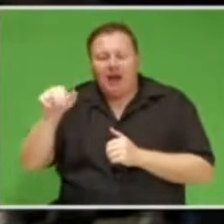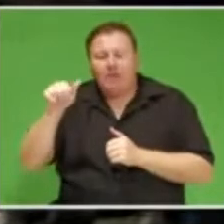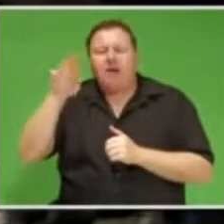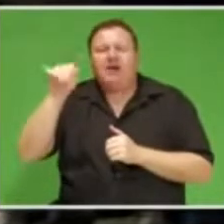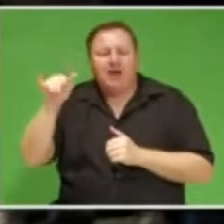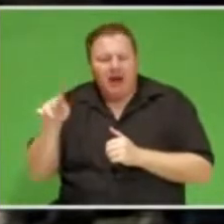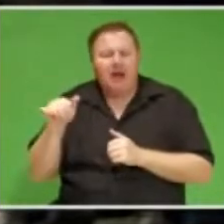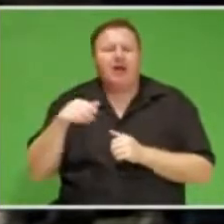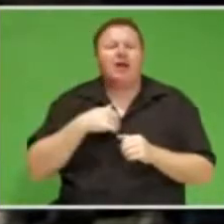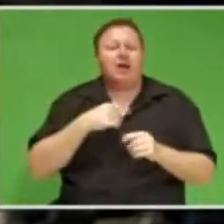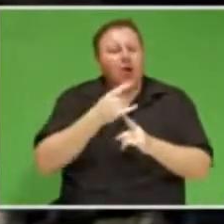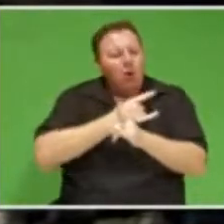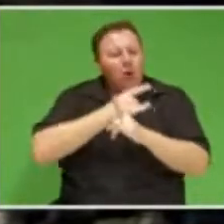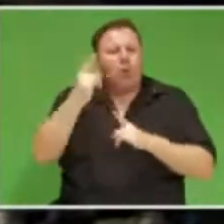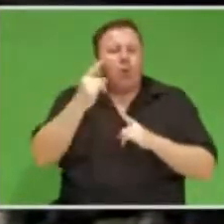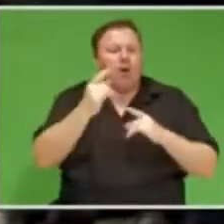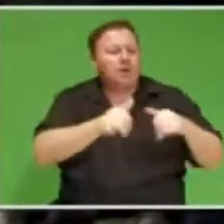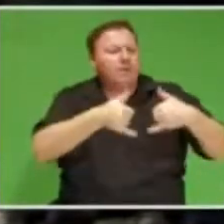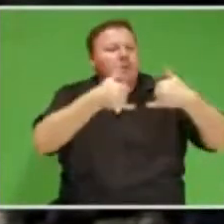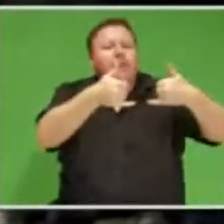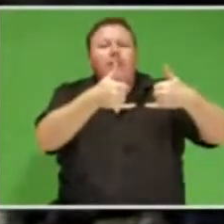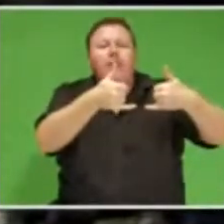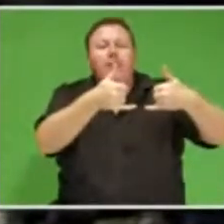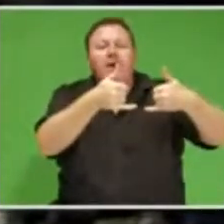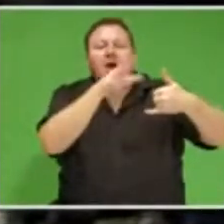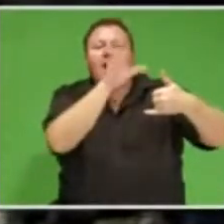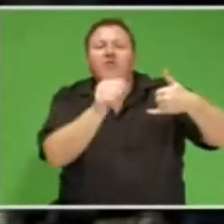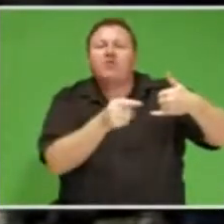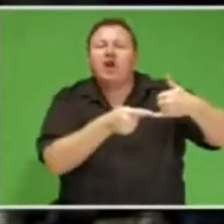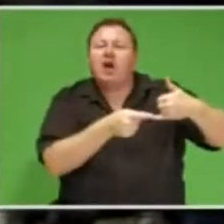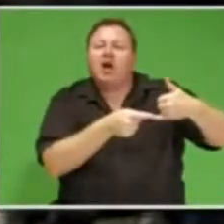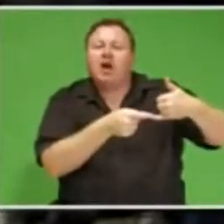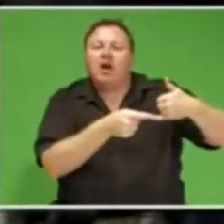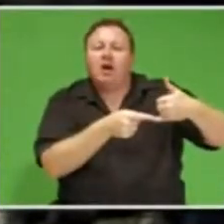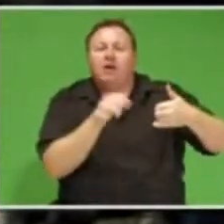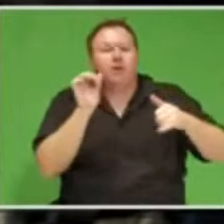of Nations to become the African champions.